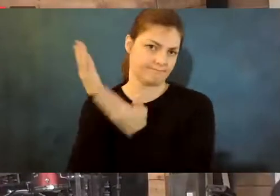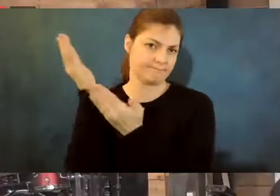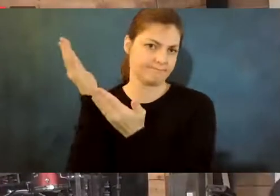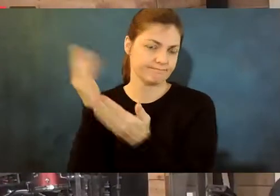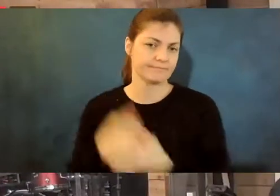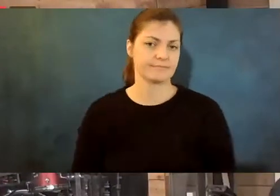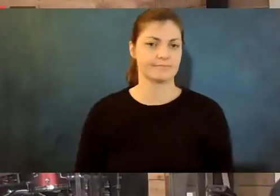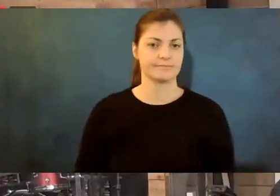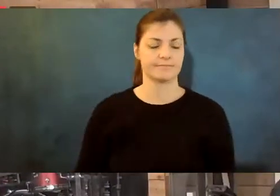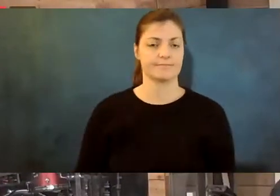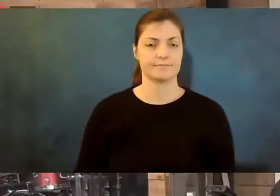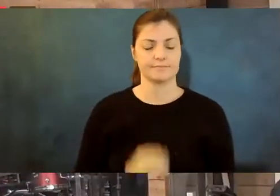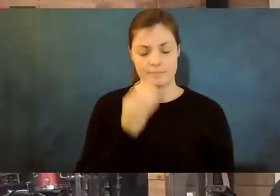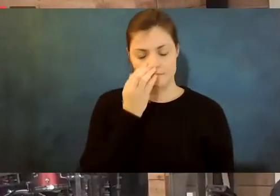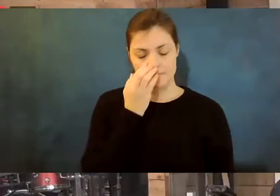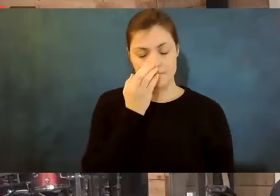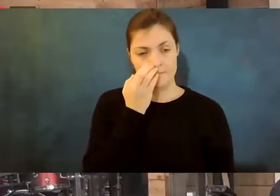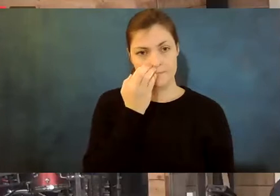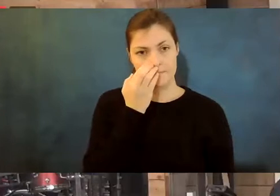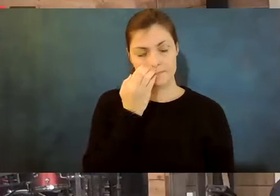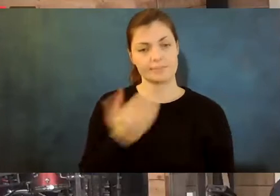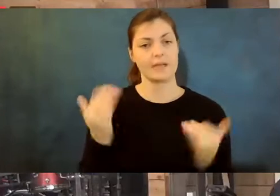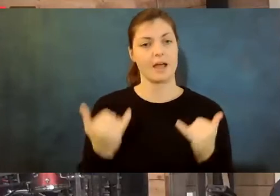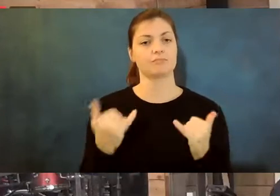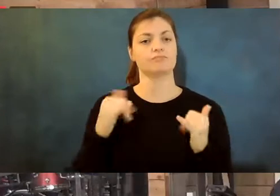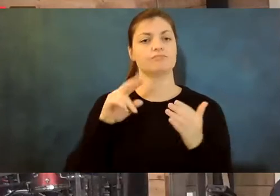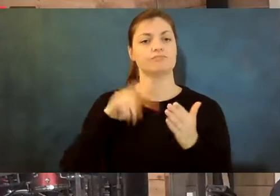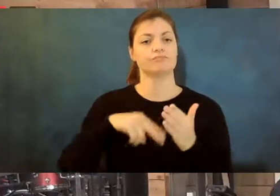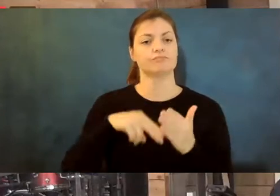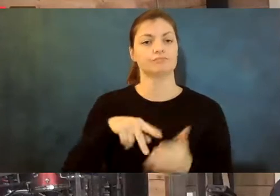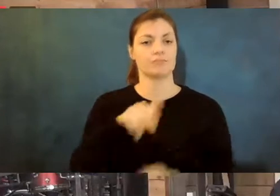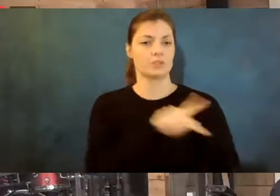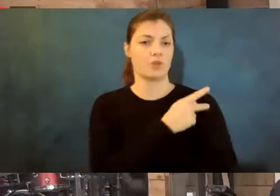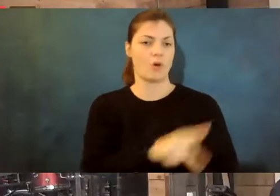He only, Psalm 62, is my